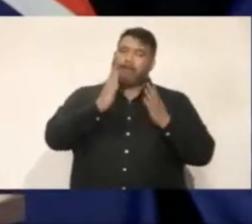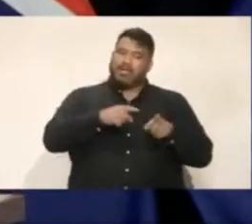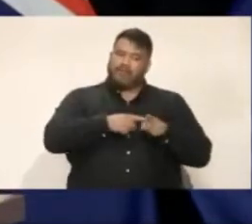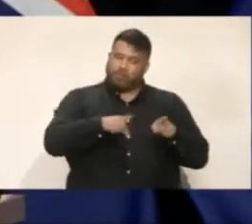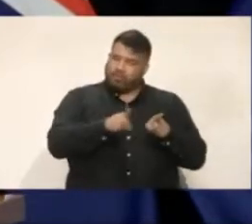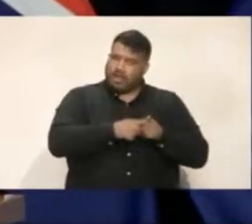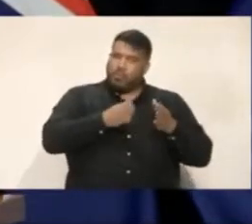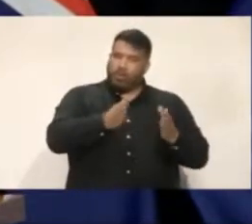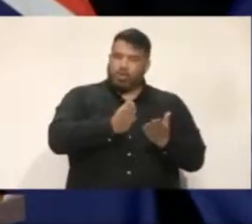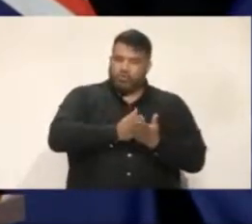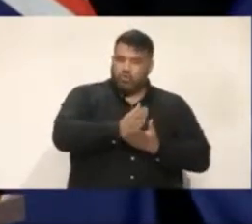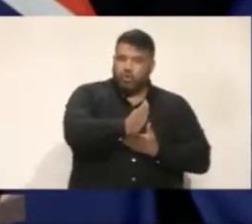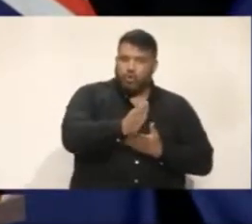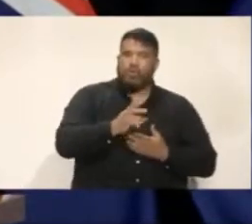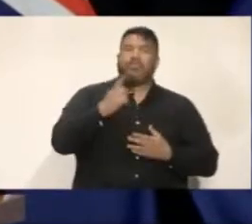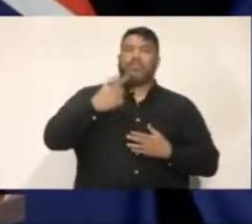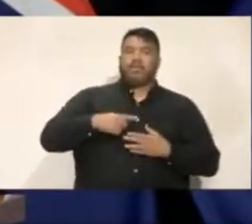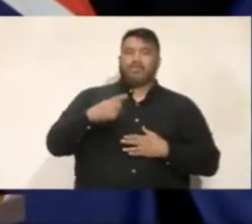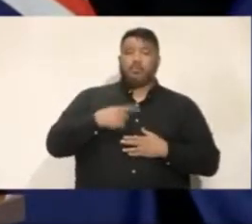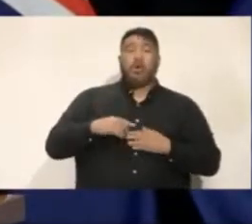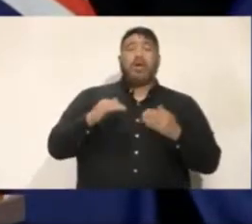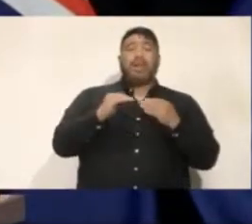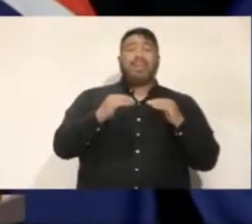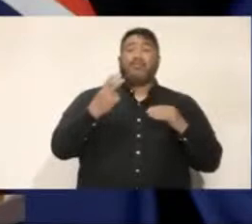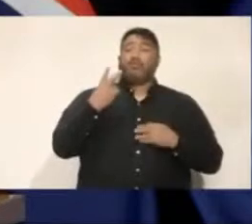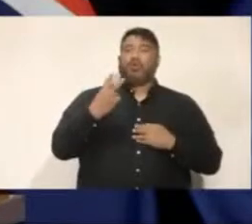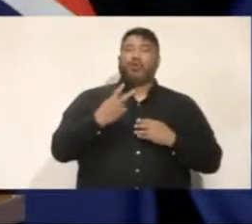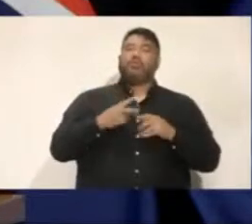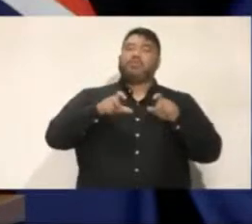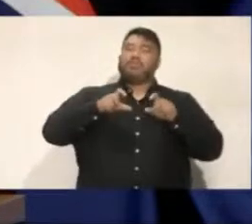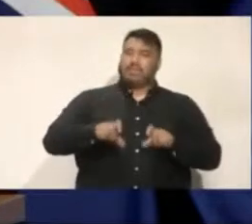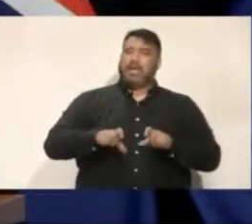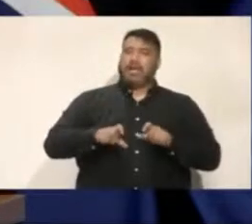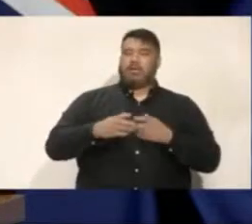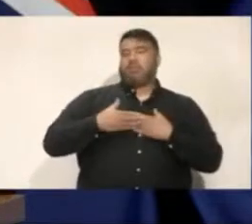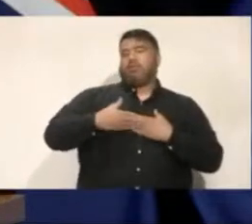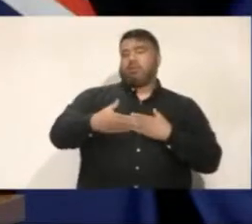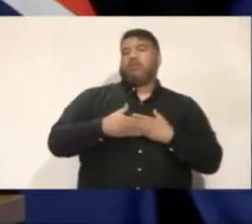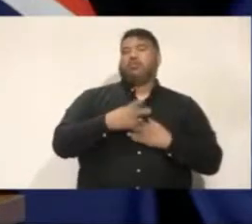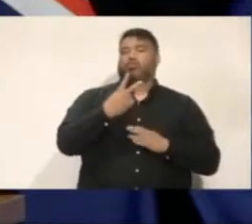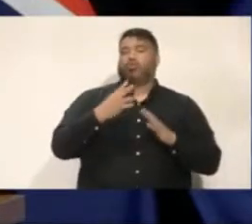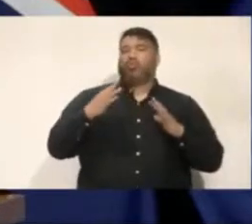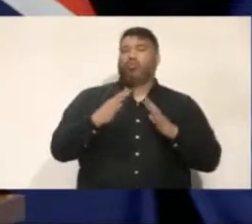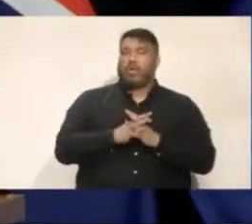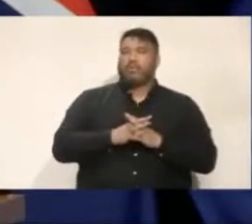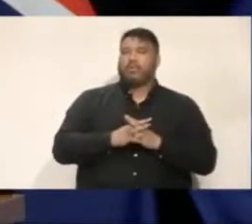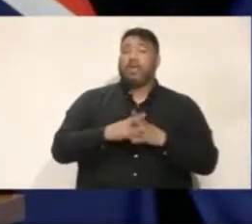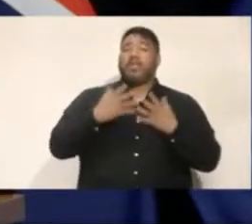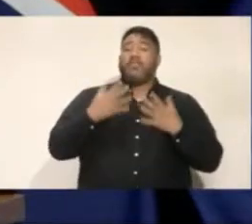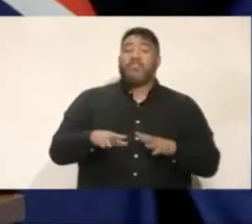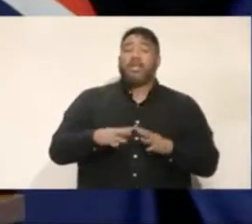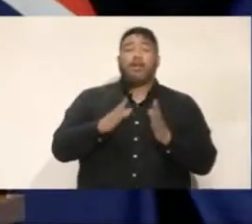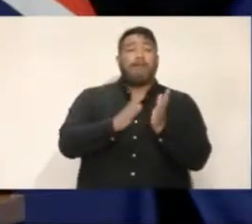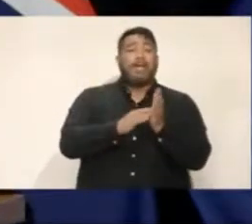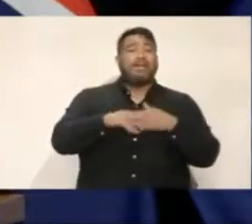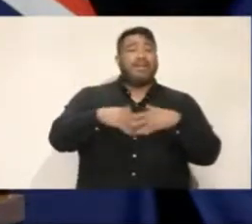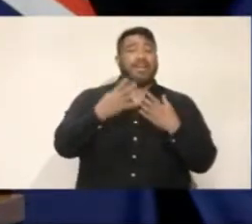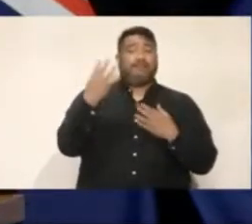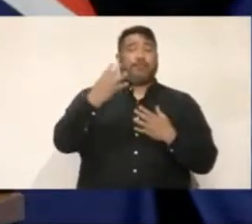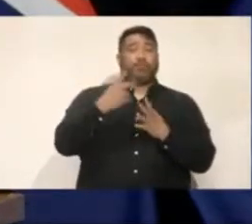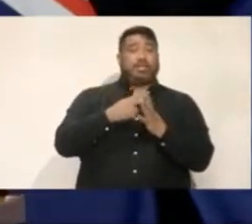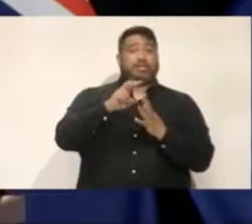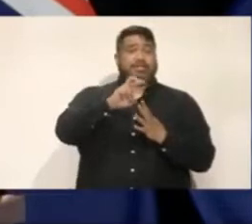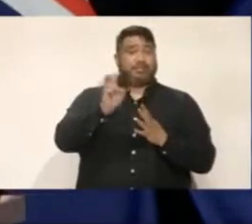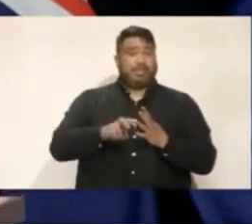decided to retain the current settings with the next review to take place on Monday the 14th of September. If at that